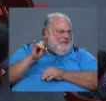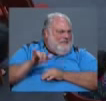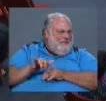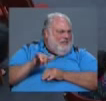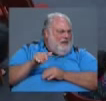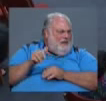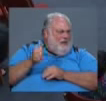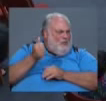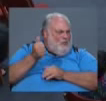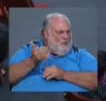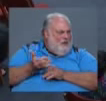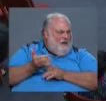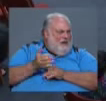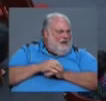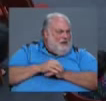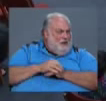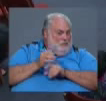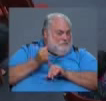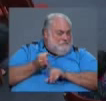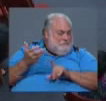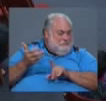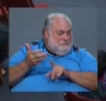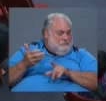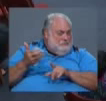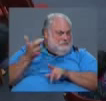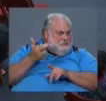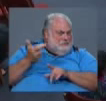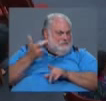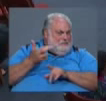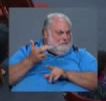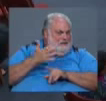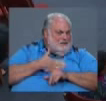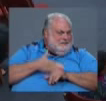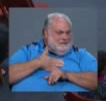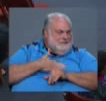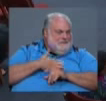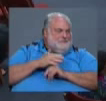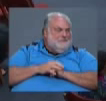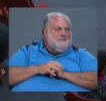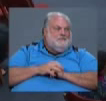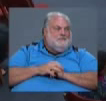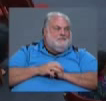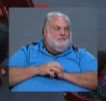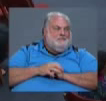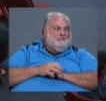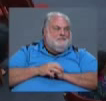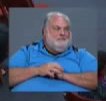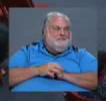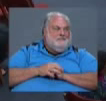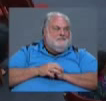spurred it, and if we could get a little summary of information.